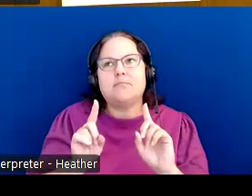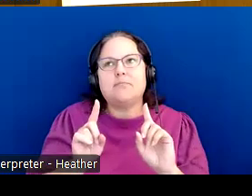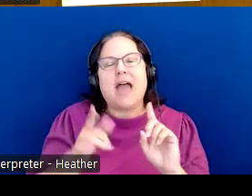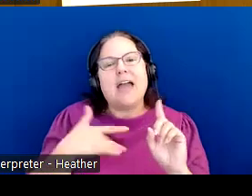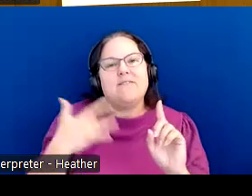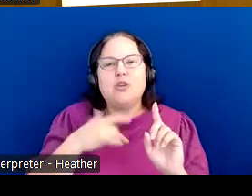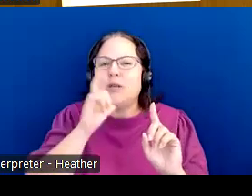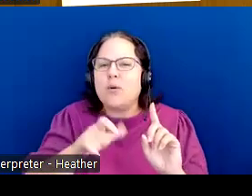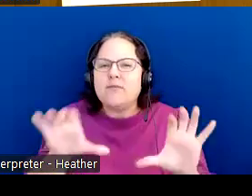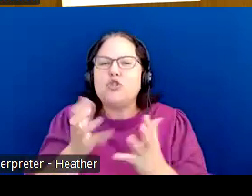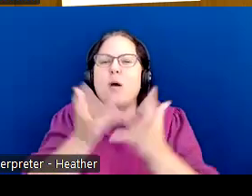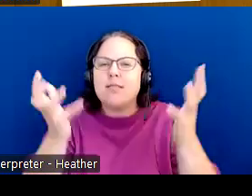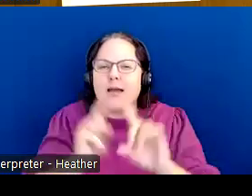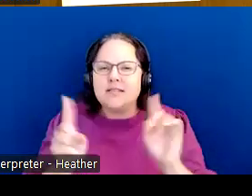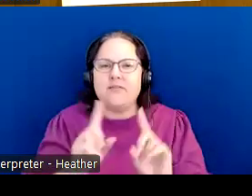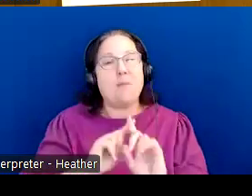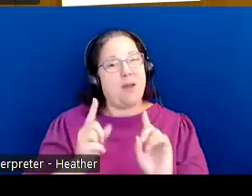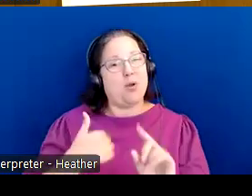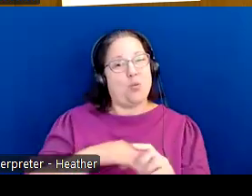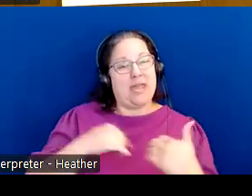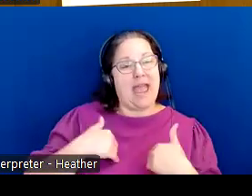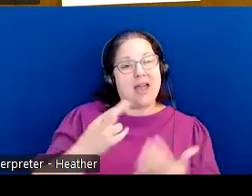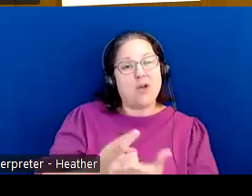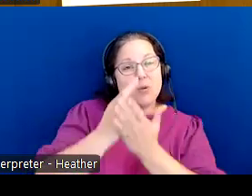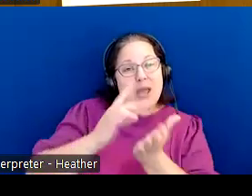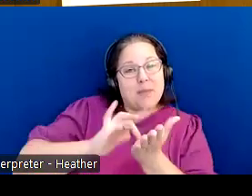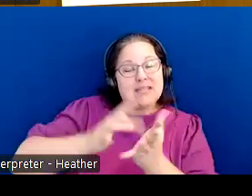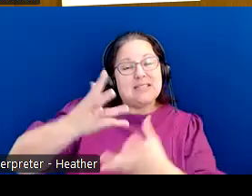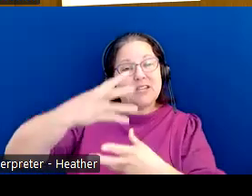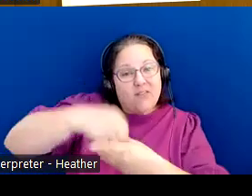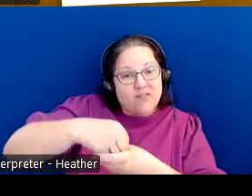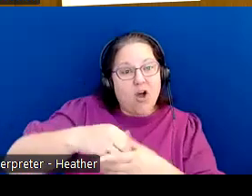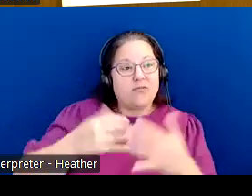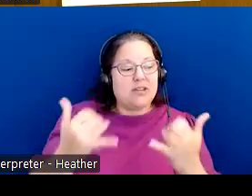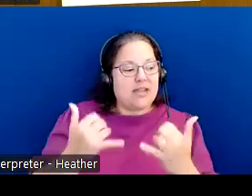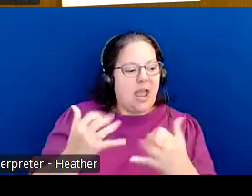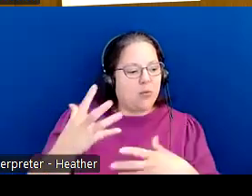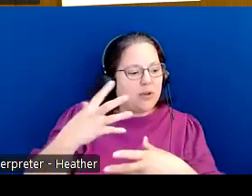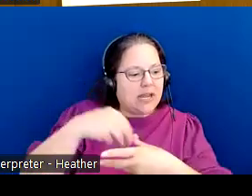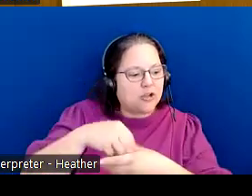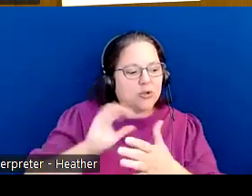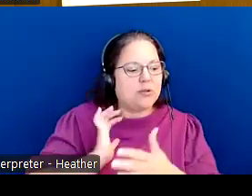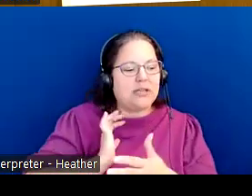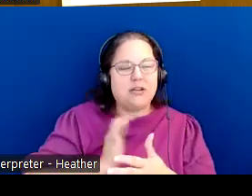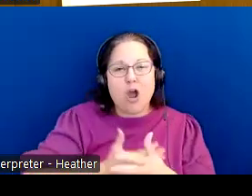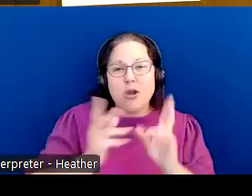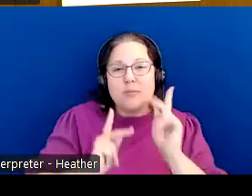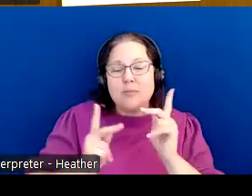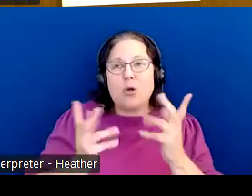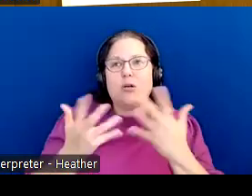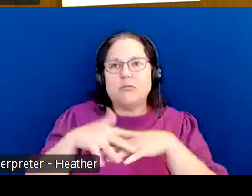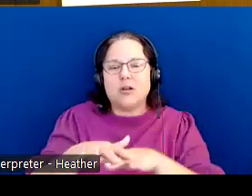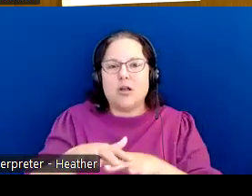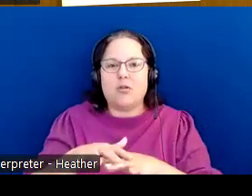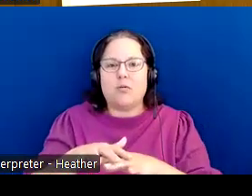we are getting rehab medicine involved more often, and we've now incorporated one of our physiatrists into our burn clinic 1 day